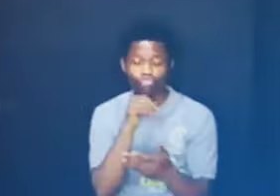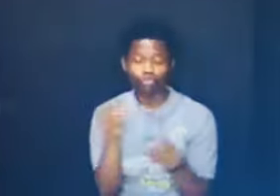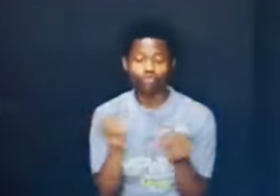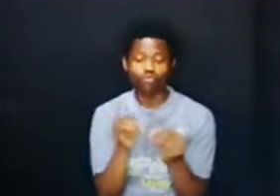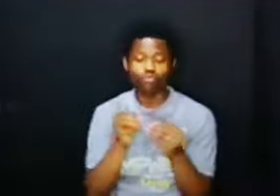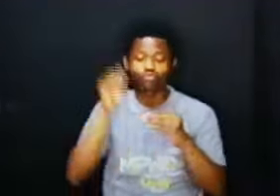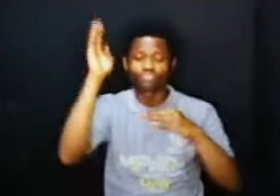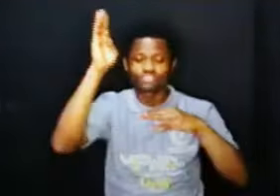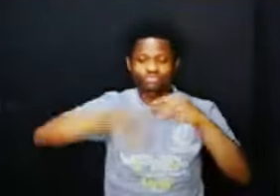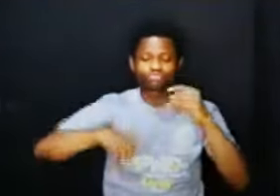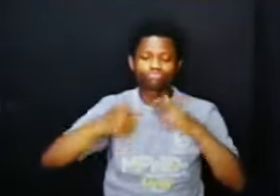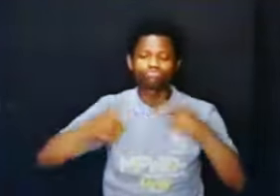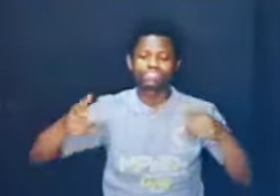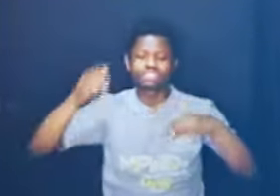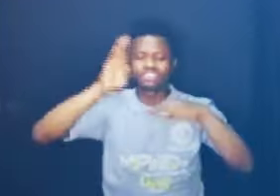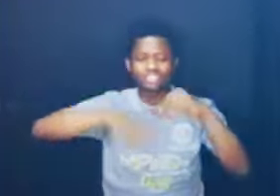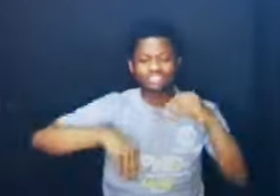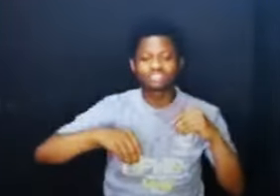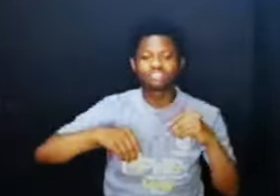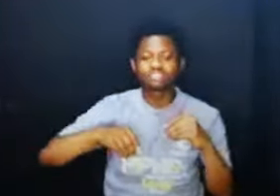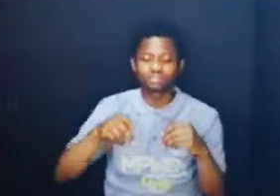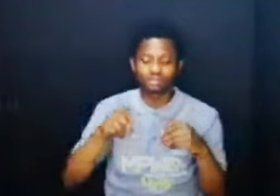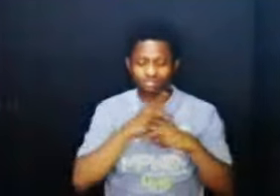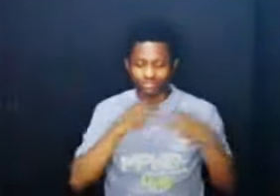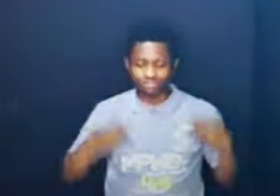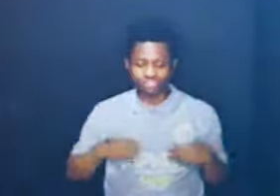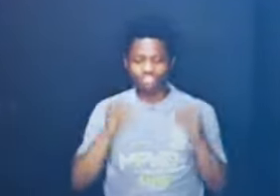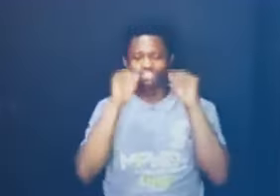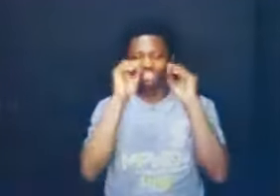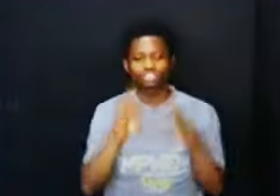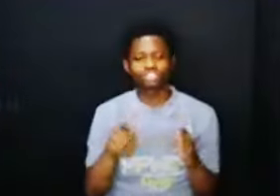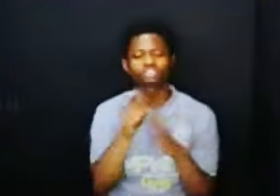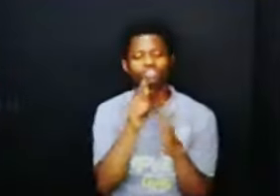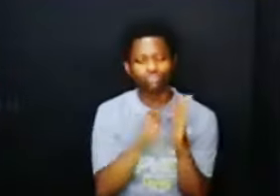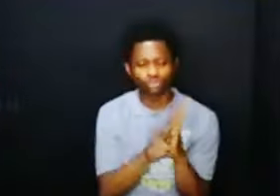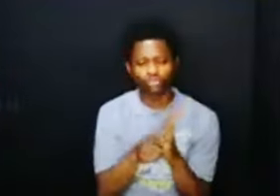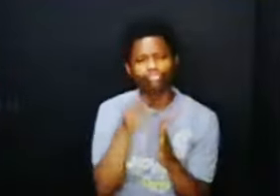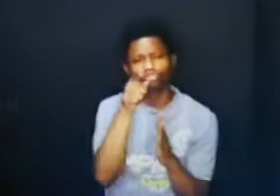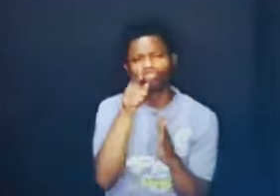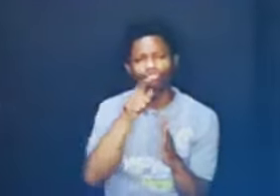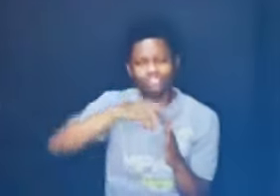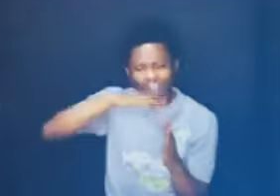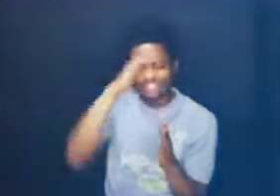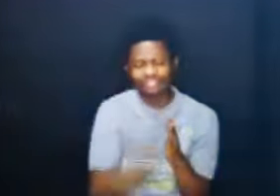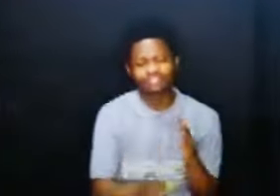of the law, you will certainly not enter the kingdom of heaven.